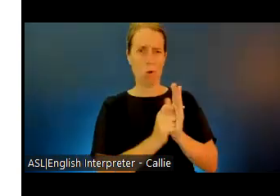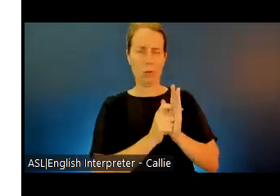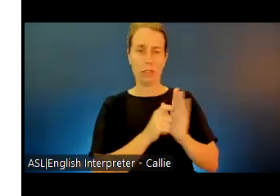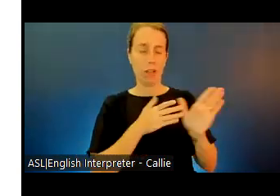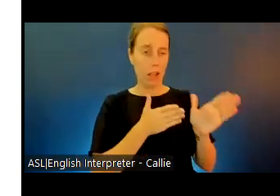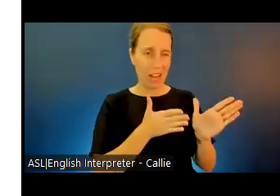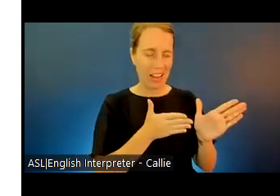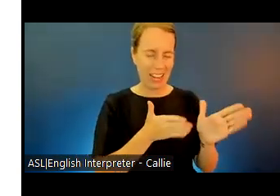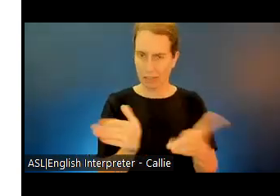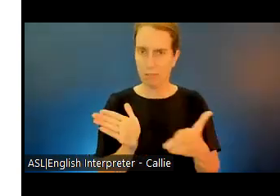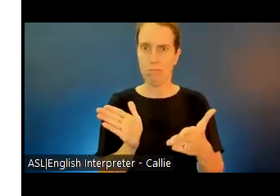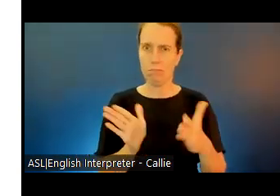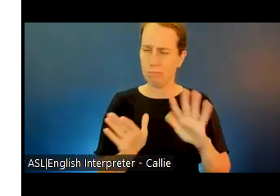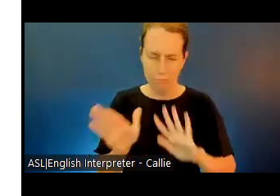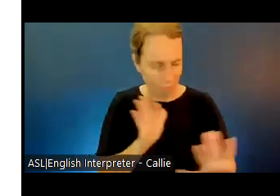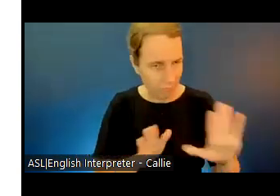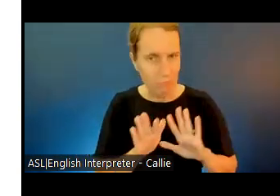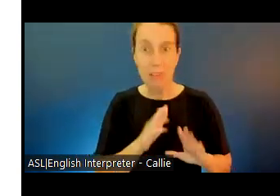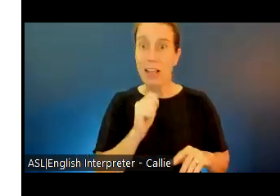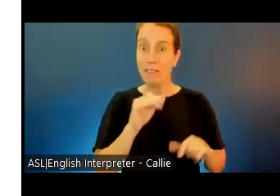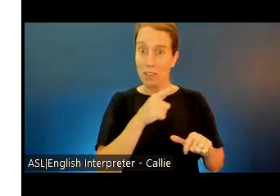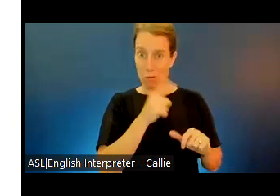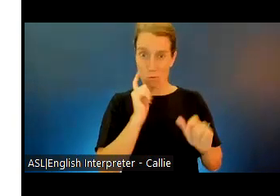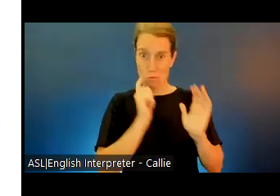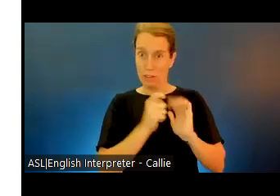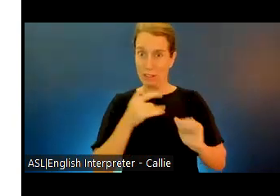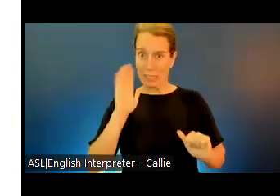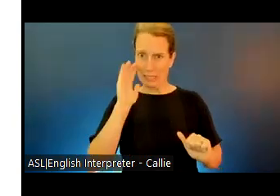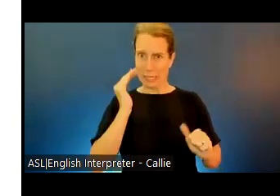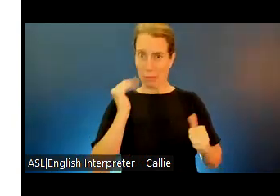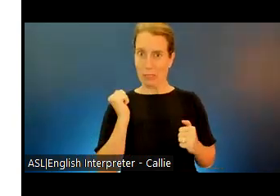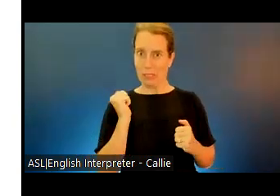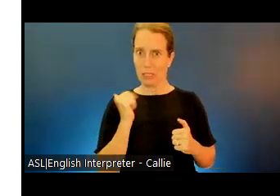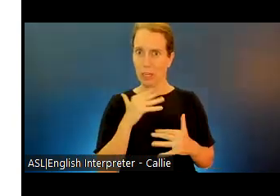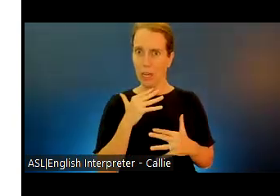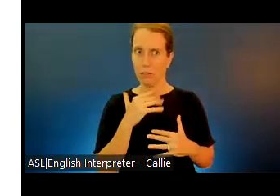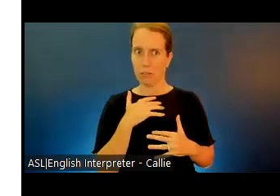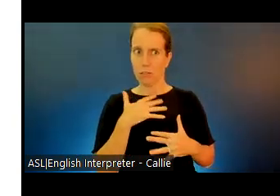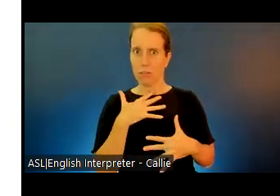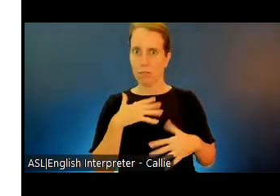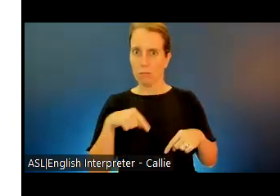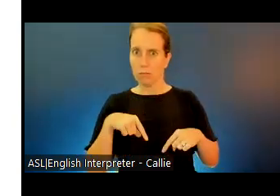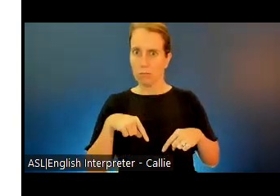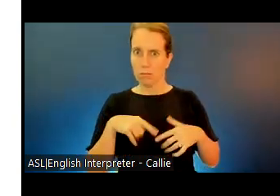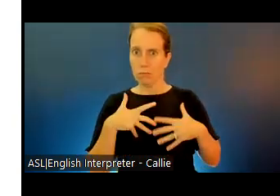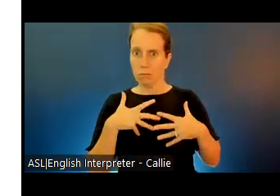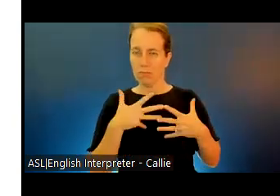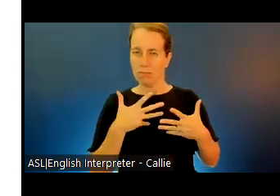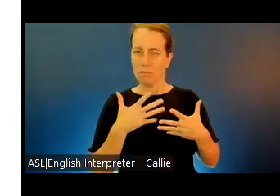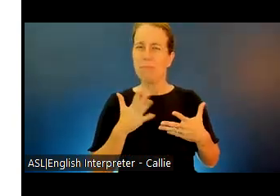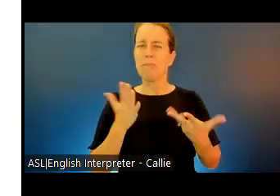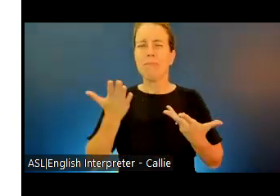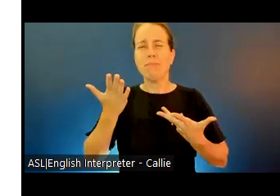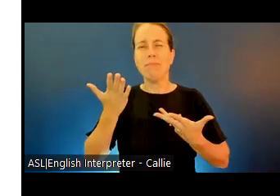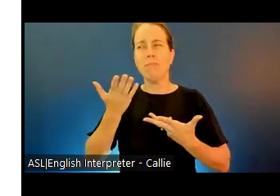facility or program questions about what's been happening, and if there are anything, if there's any concerns there. Next slide,